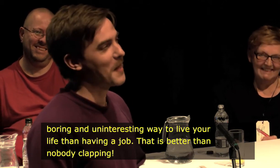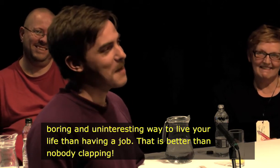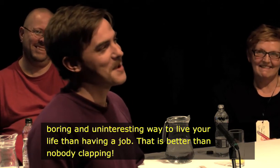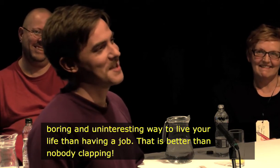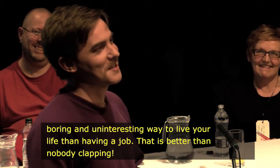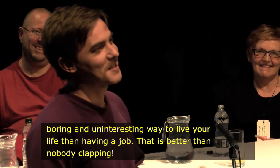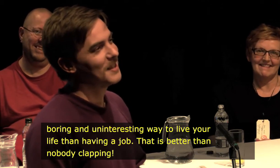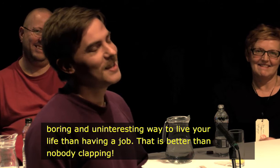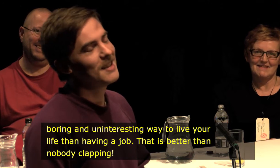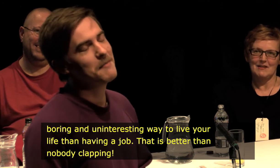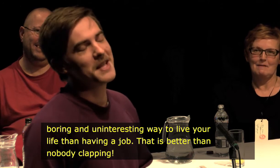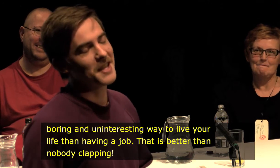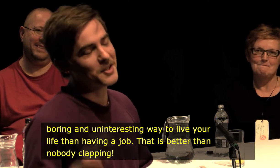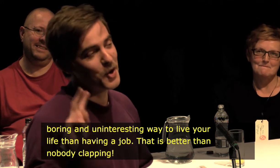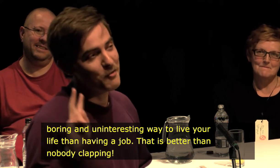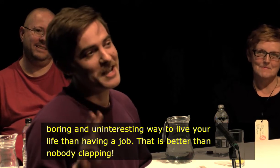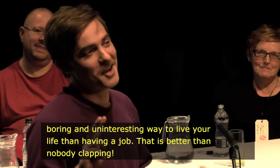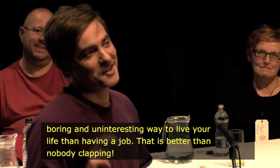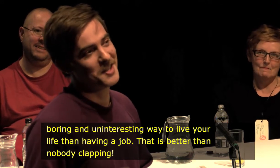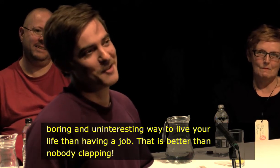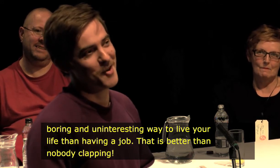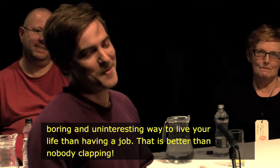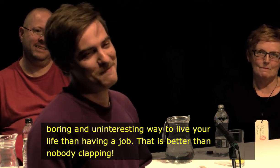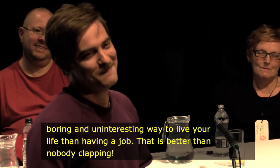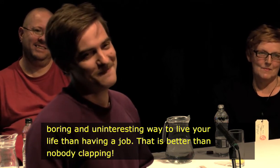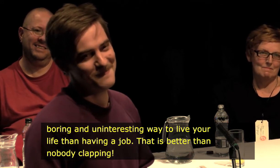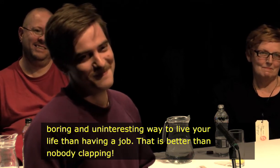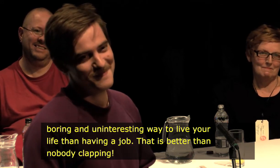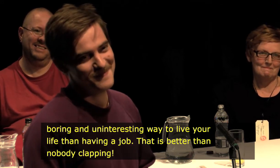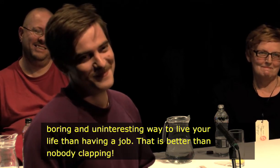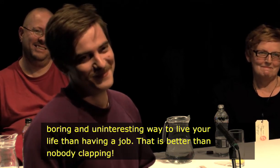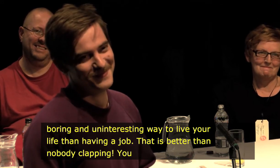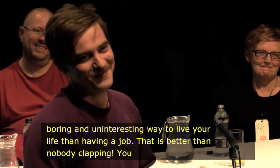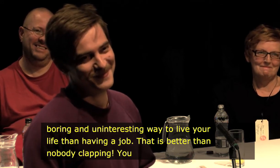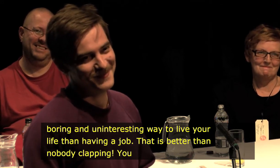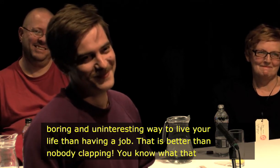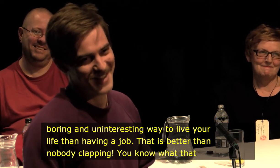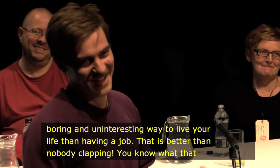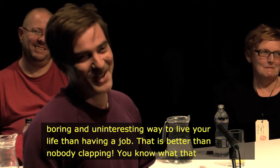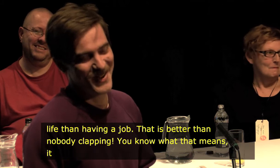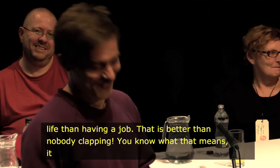You know what that means? It means there's two retards in the room.